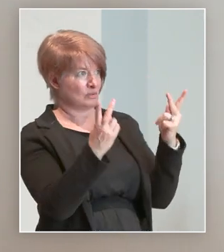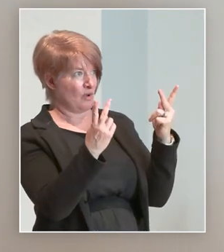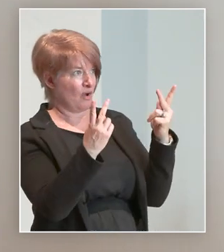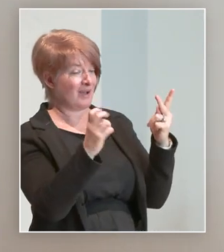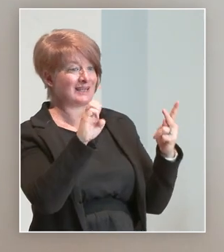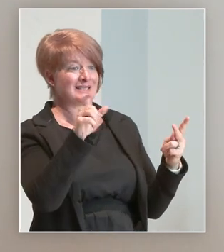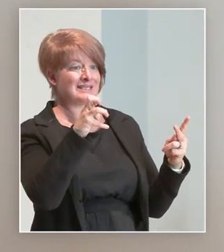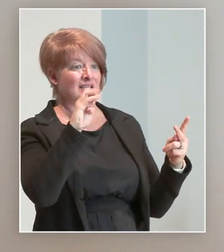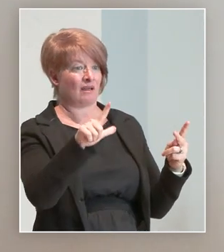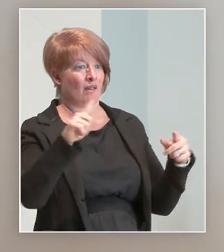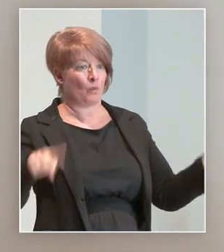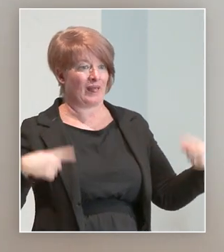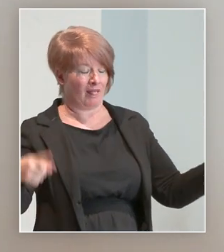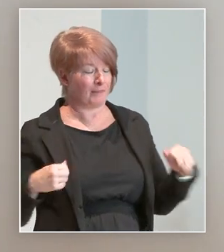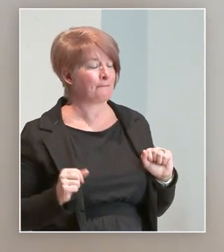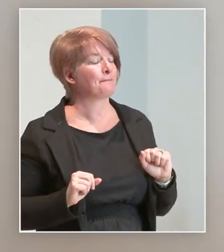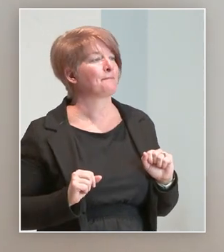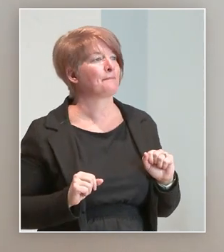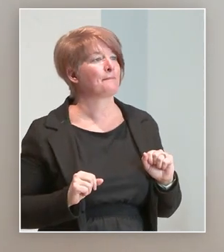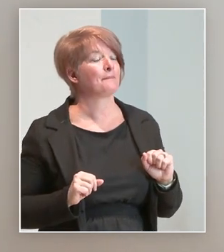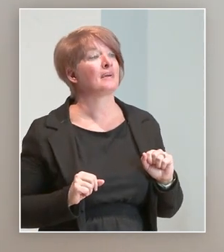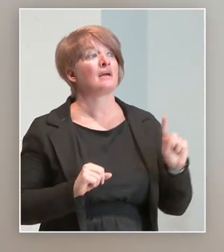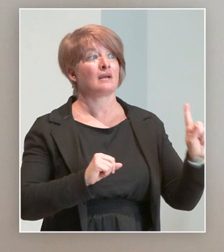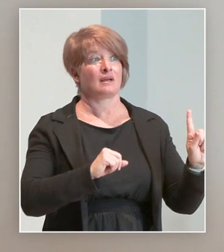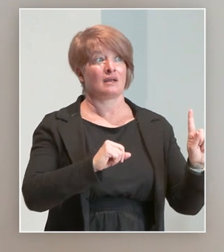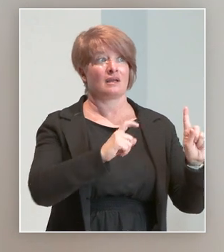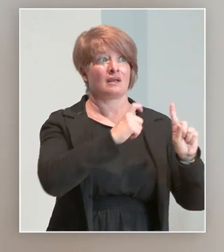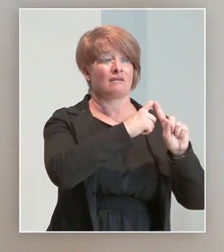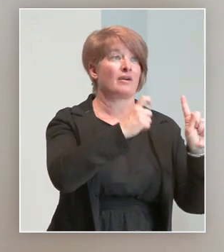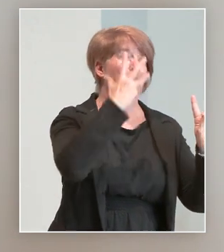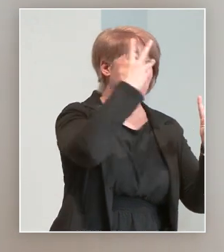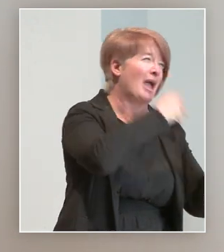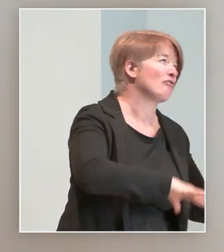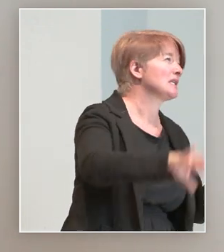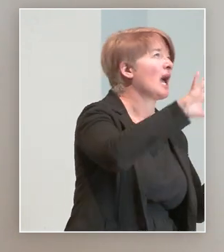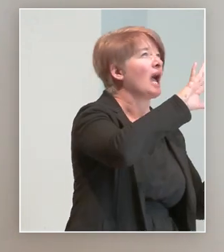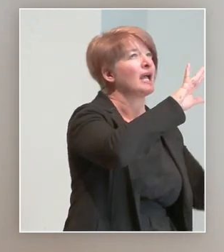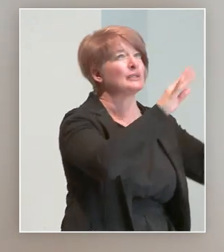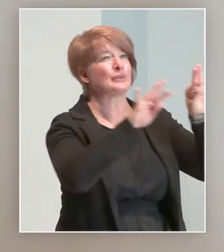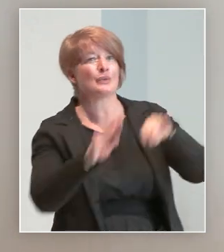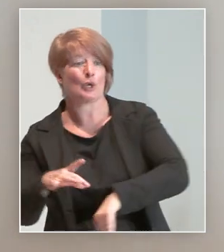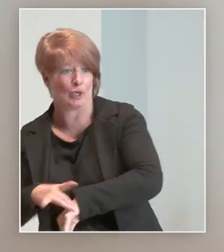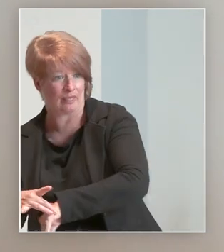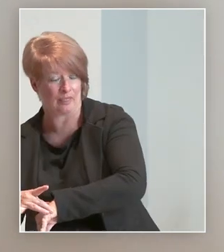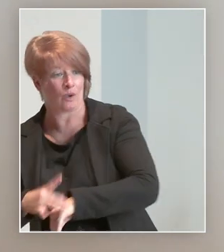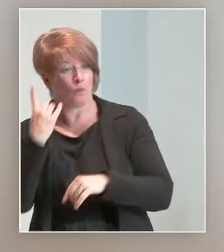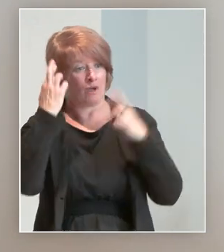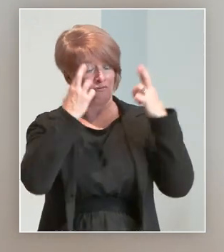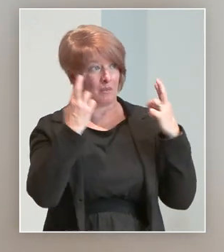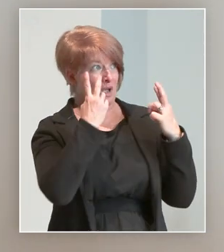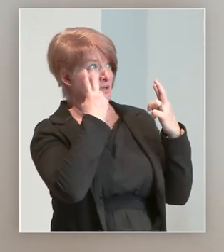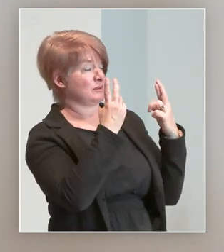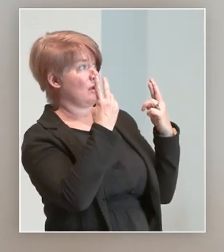of Ezekiel. Somewhere in the descent from paradise to earth, one rabbi, having seen